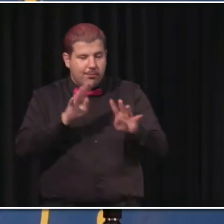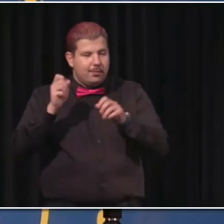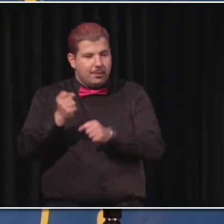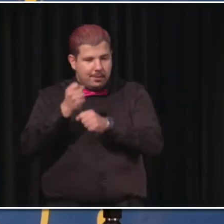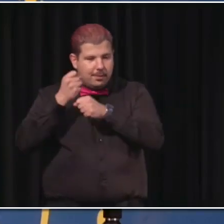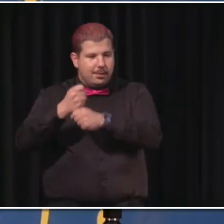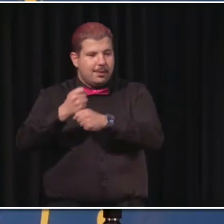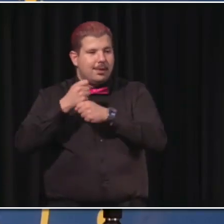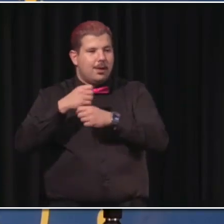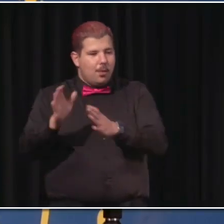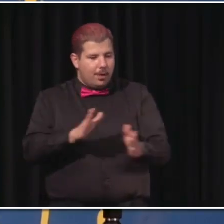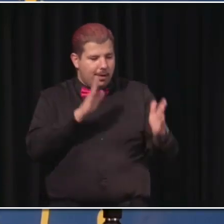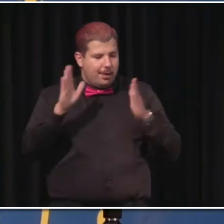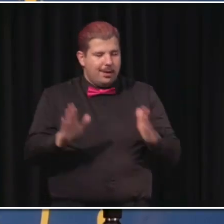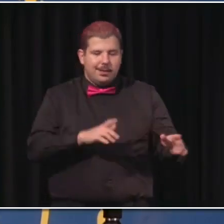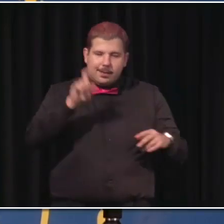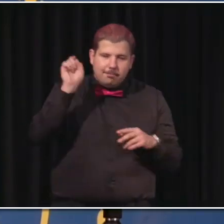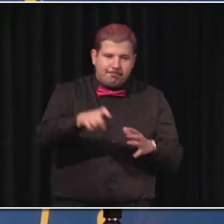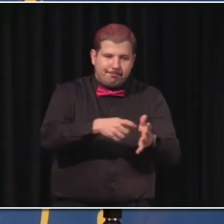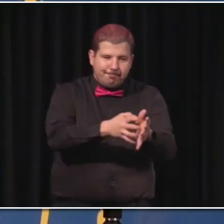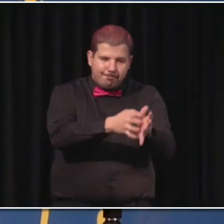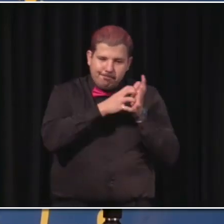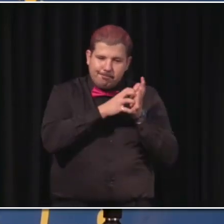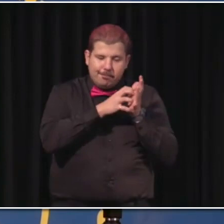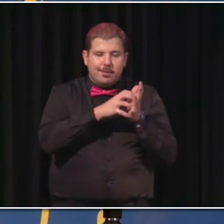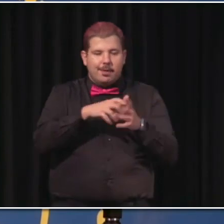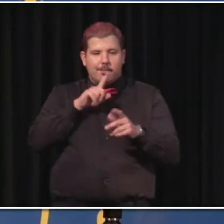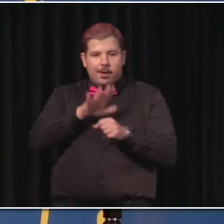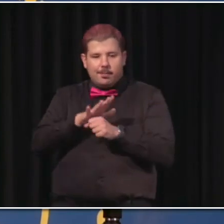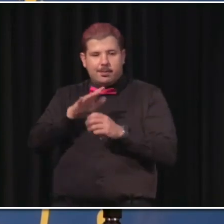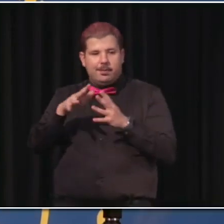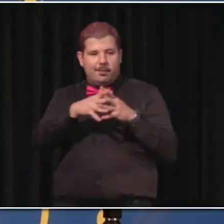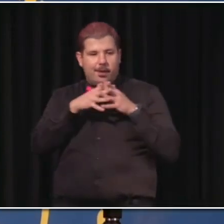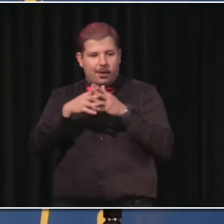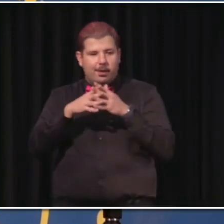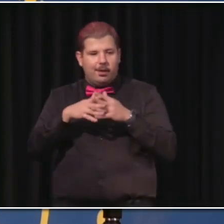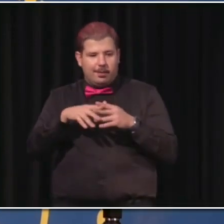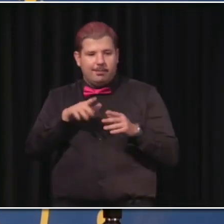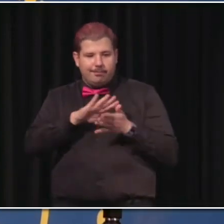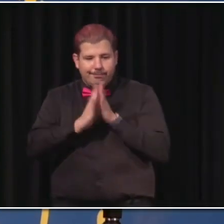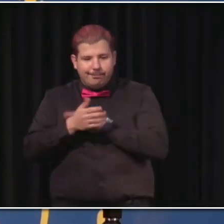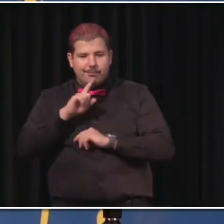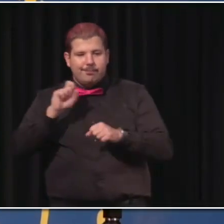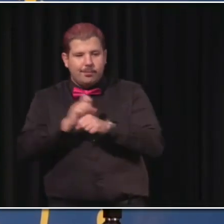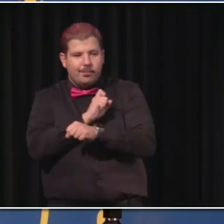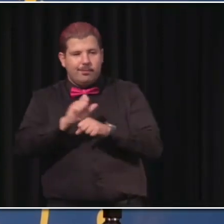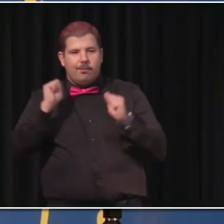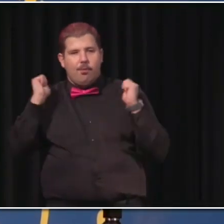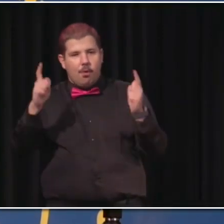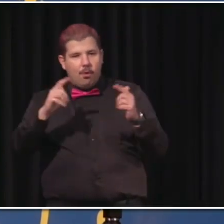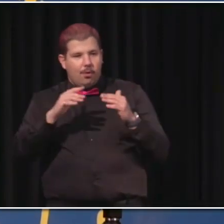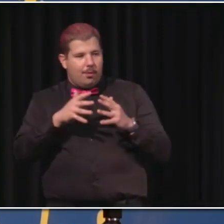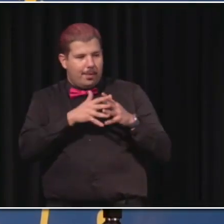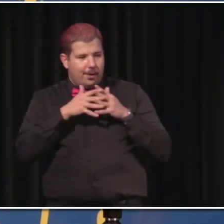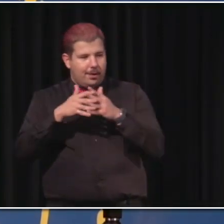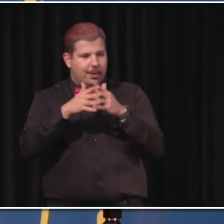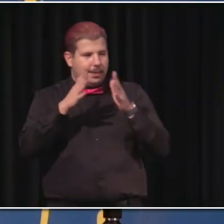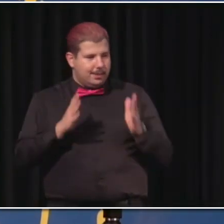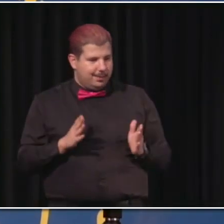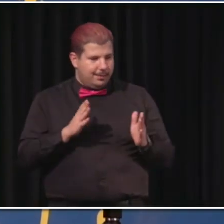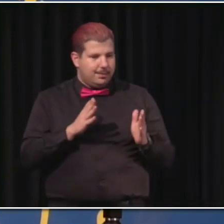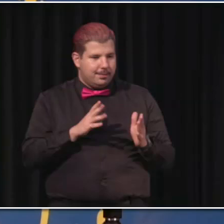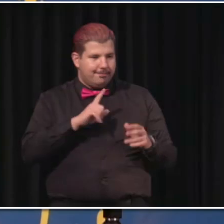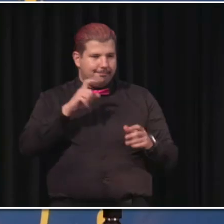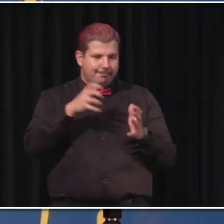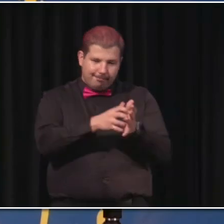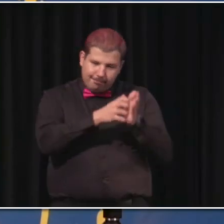and demanded that the promise of America become real for all Americans, demanded that we all